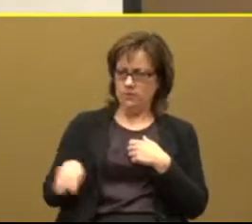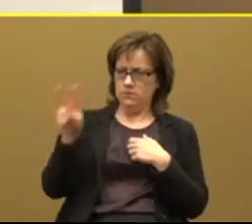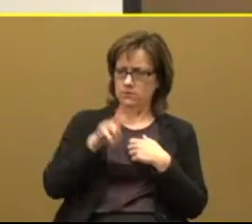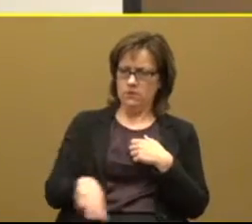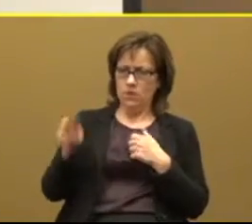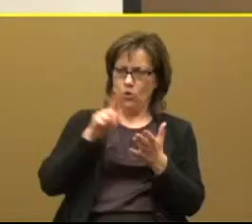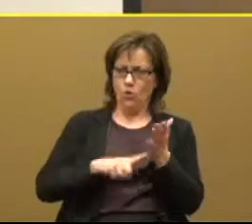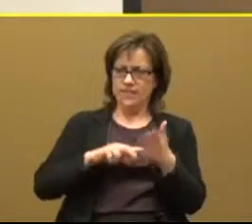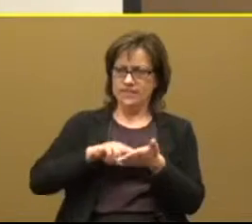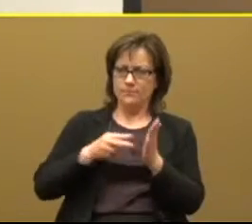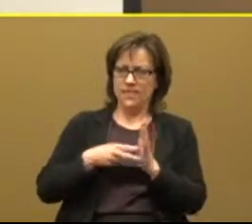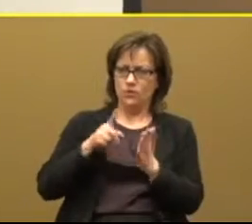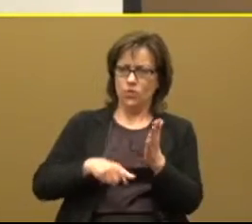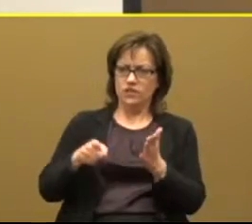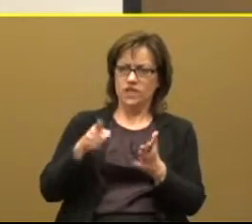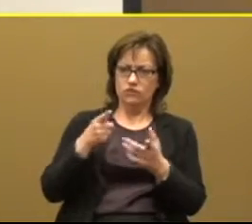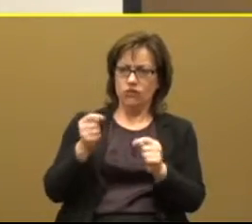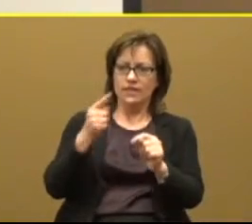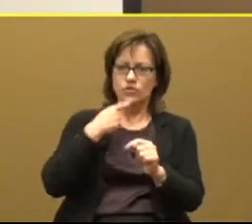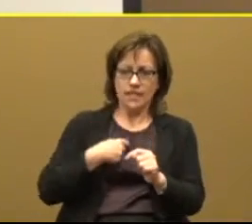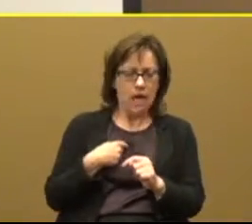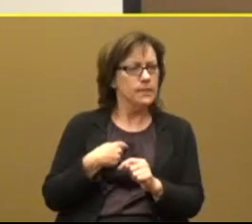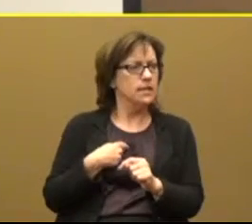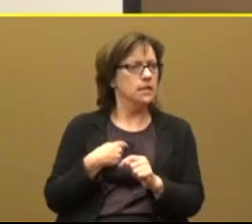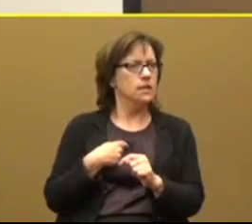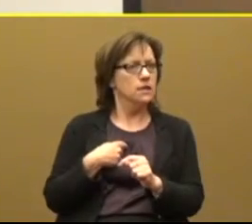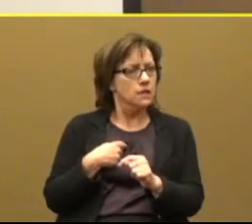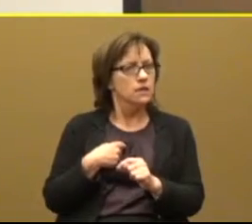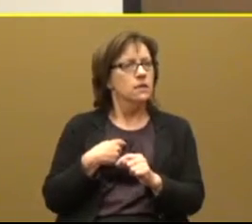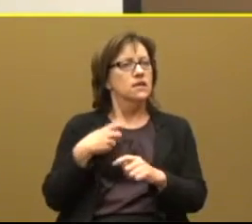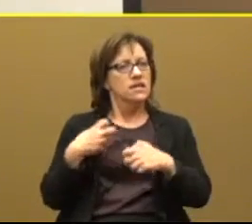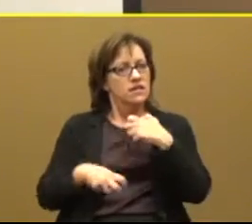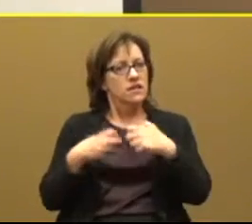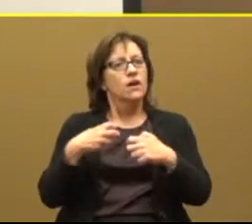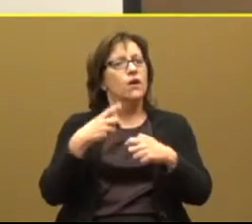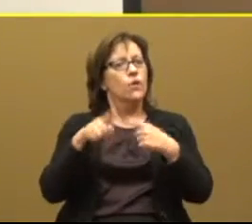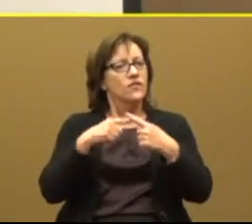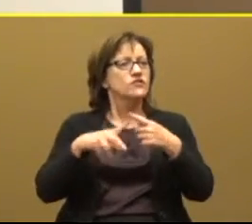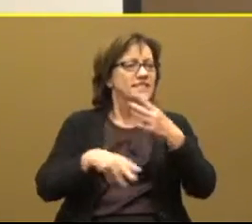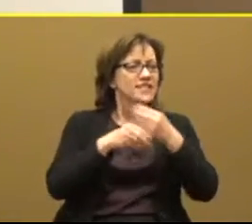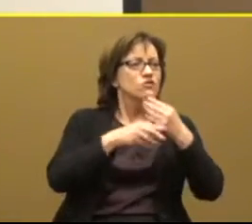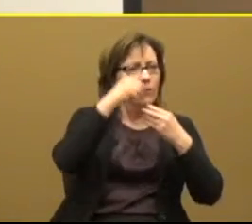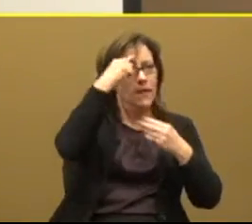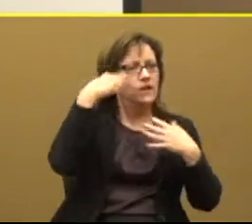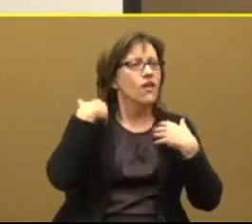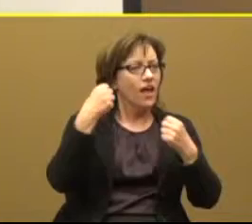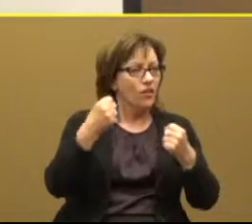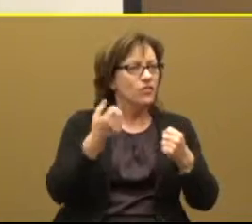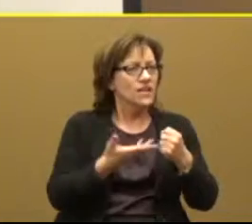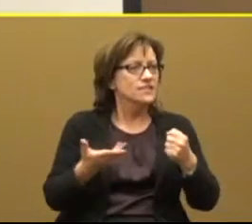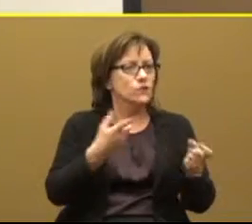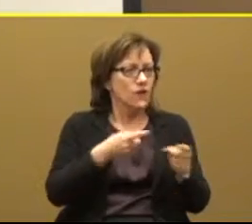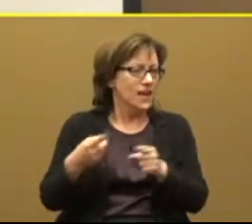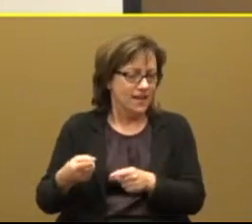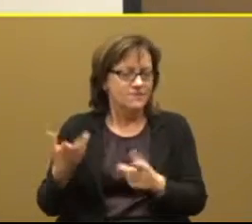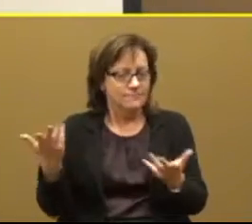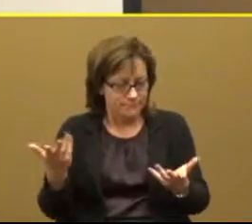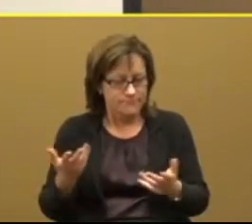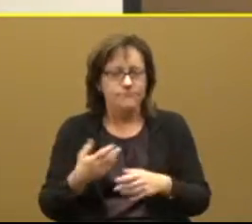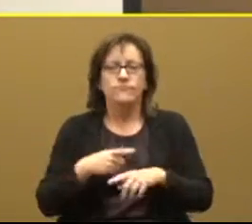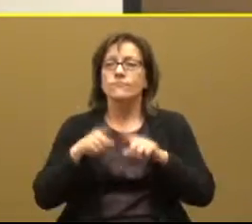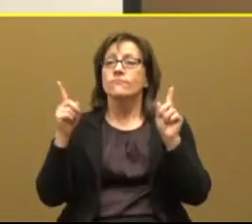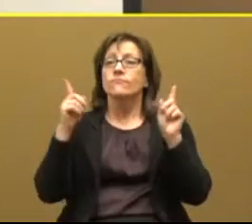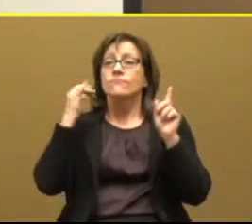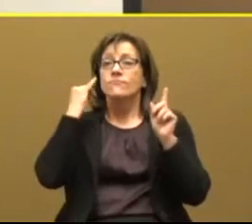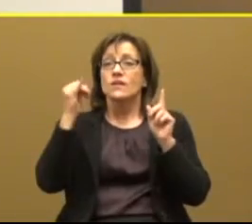is that behavior trying to tell me? And it becomes difficult when there's additional mental health issues happening. But if you